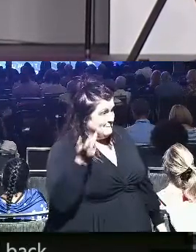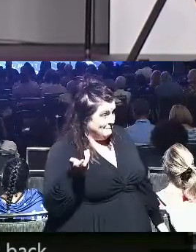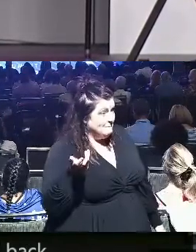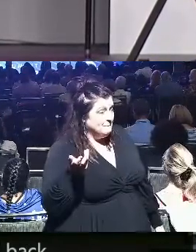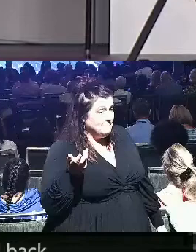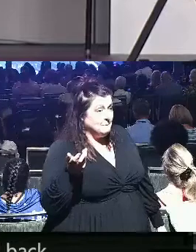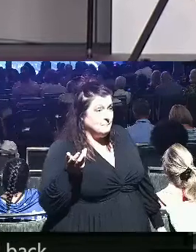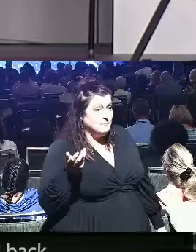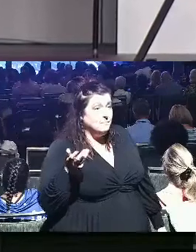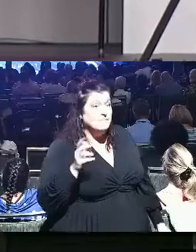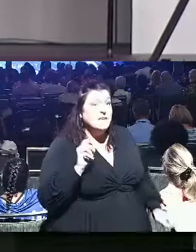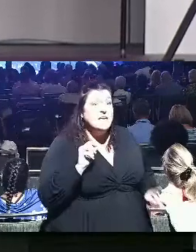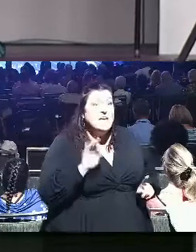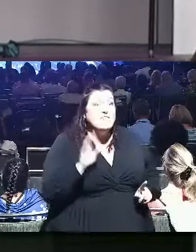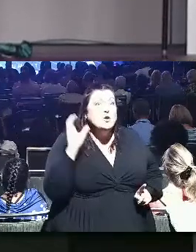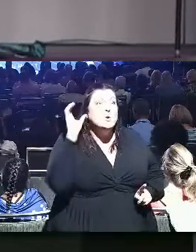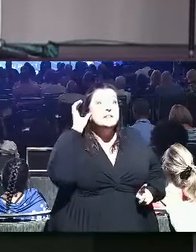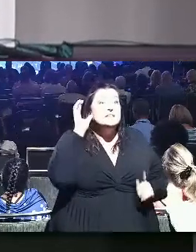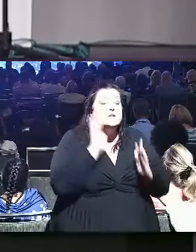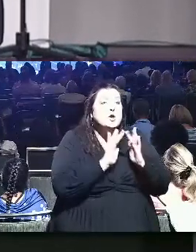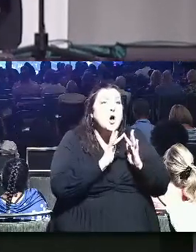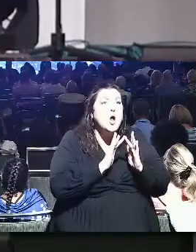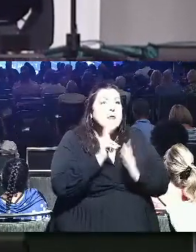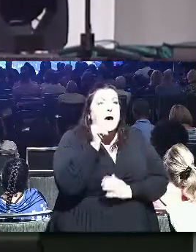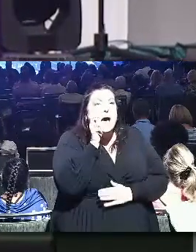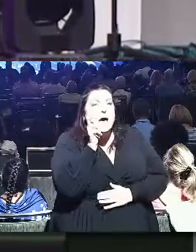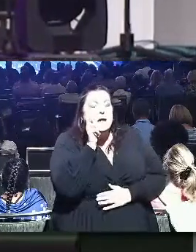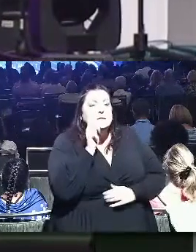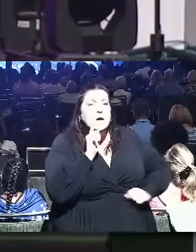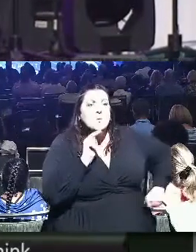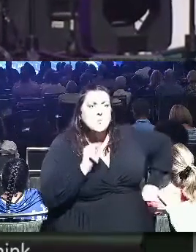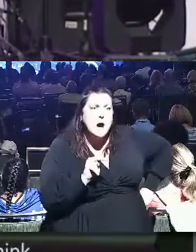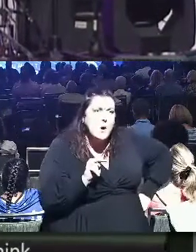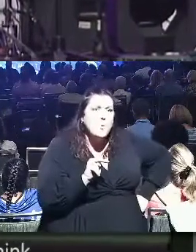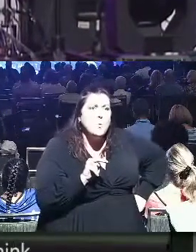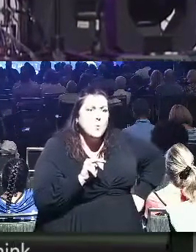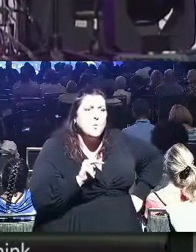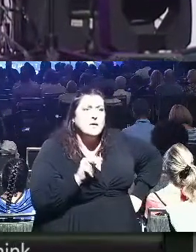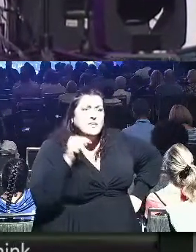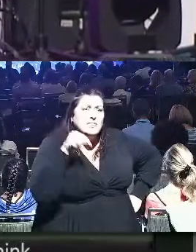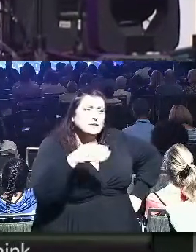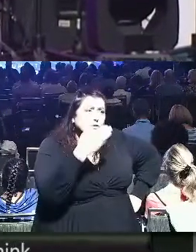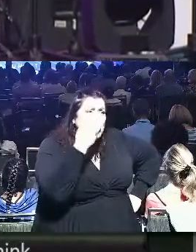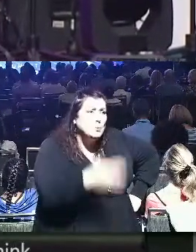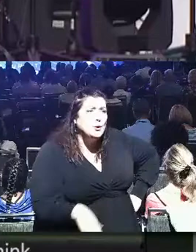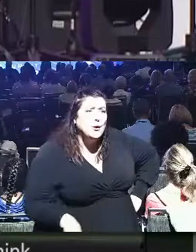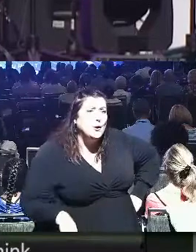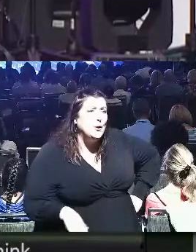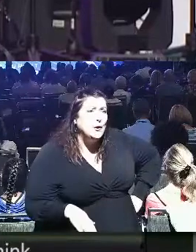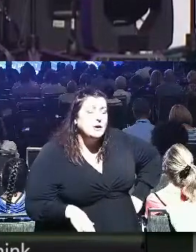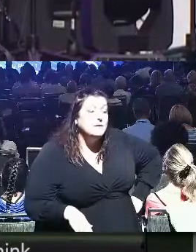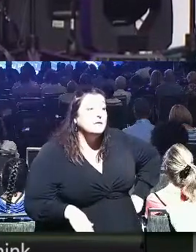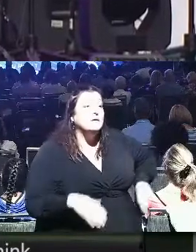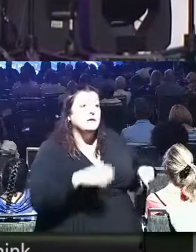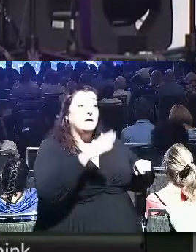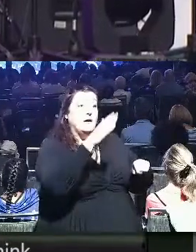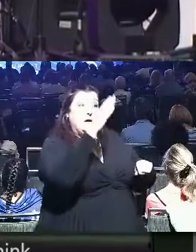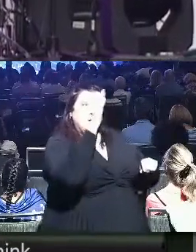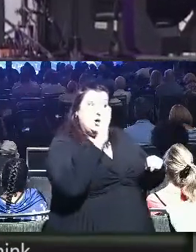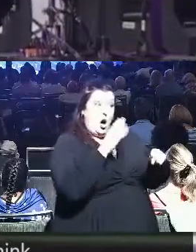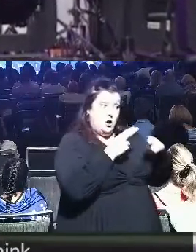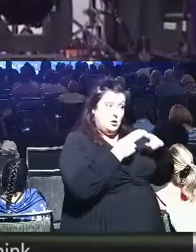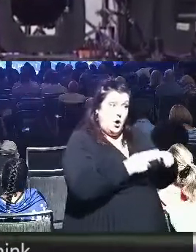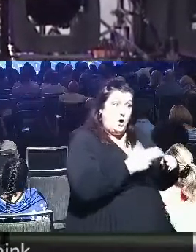For those listening online, do we look at our fellowship and think, wow, this is so good? You know what? God calls good, what God